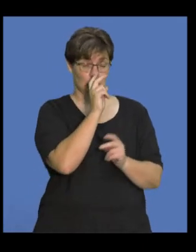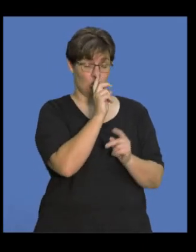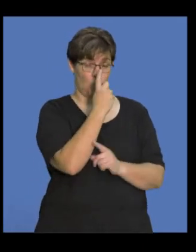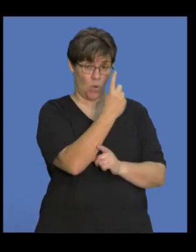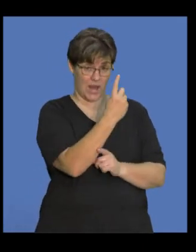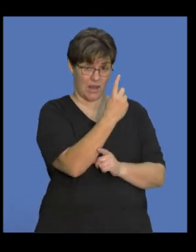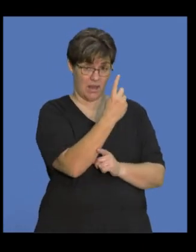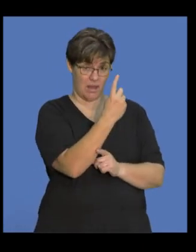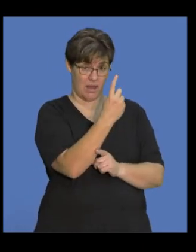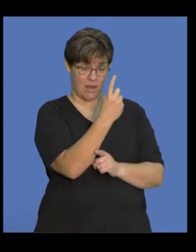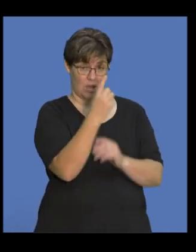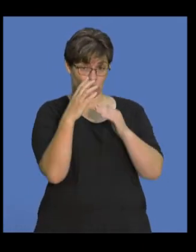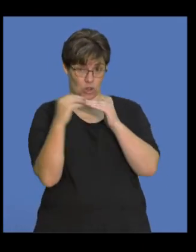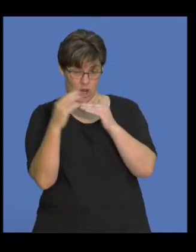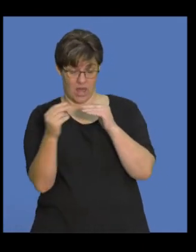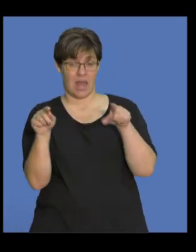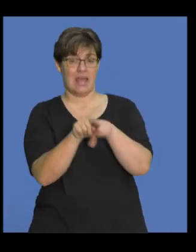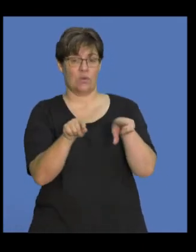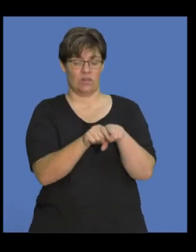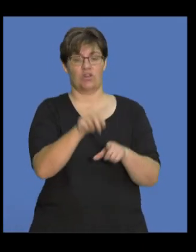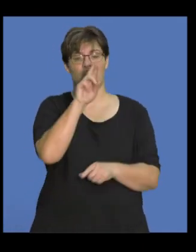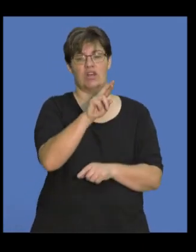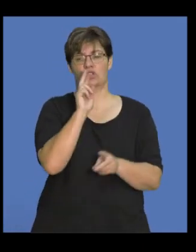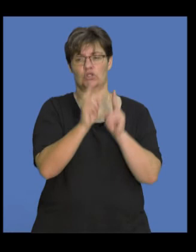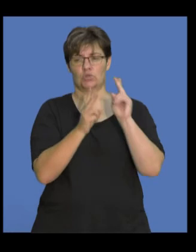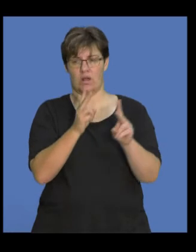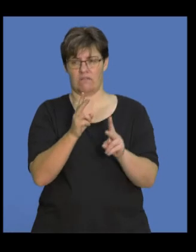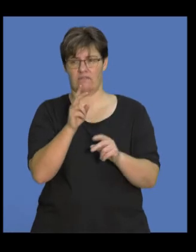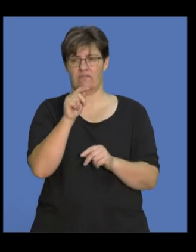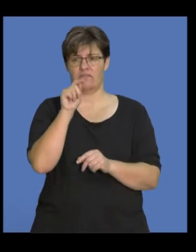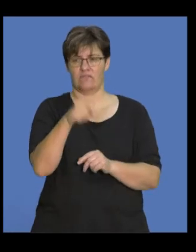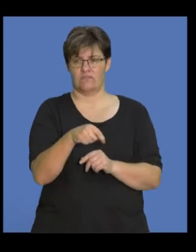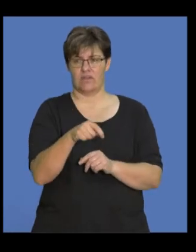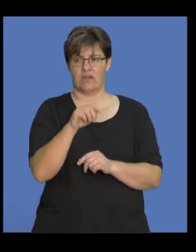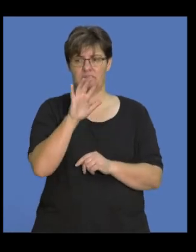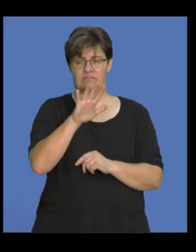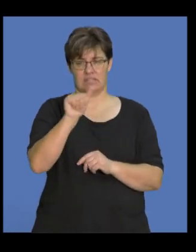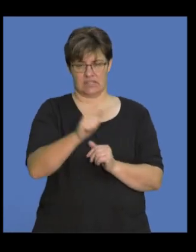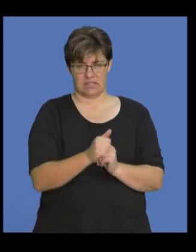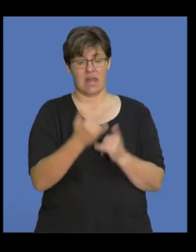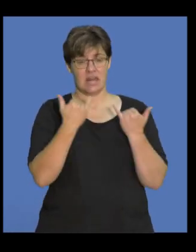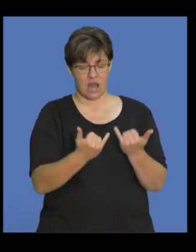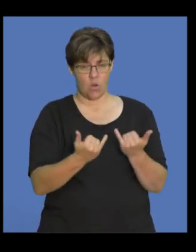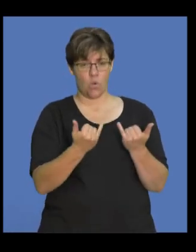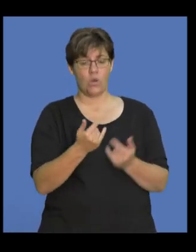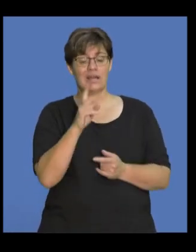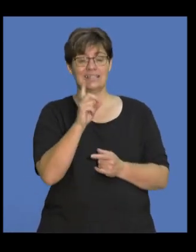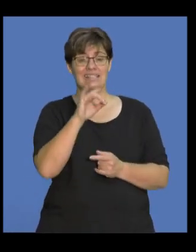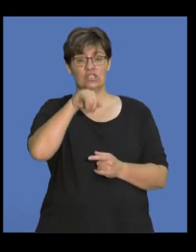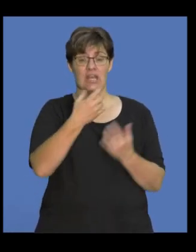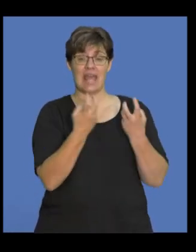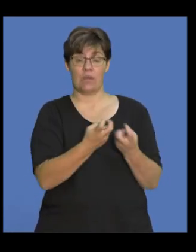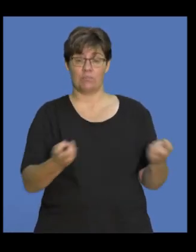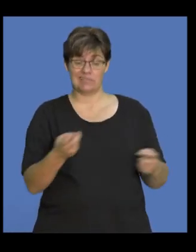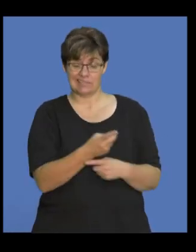right? So that's what we are being told at the moment. Calculate the cost in rands of the